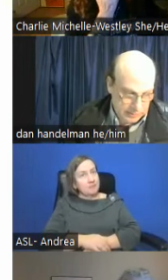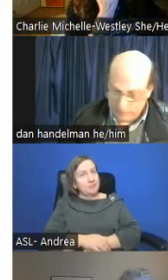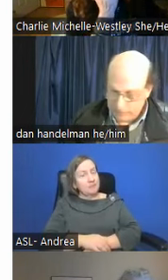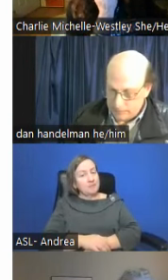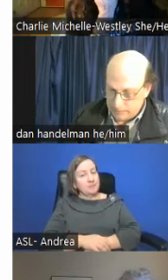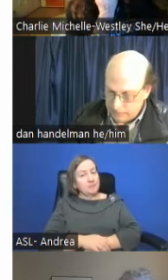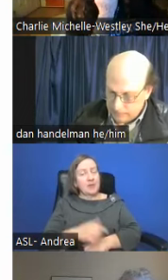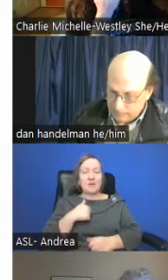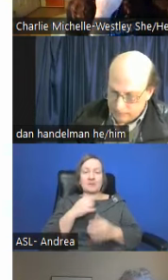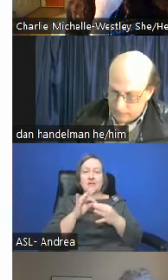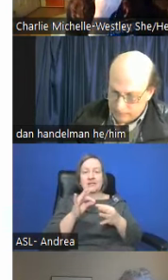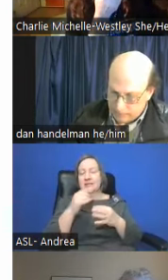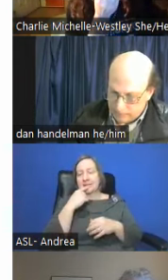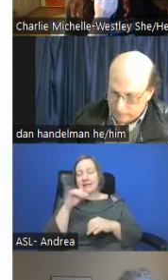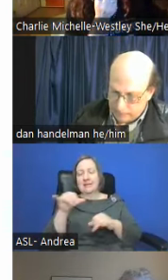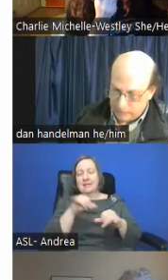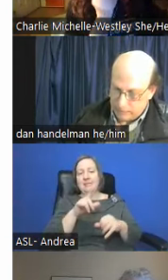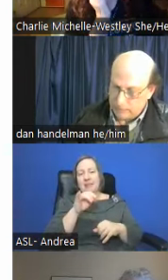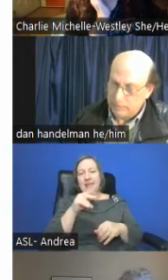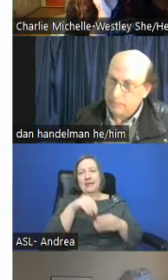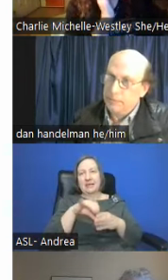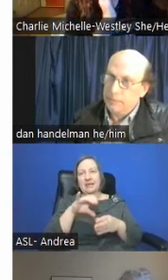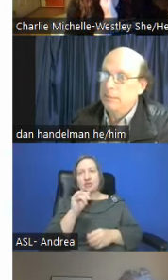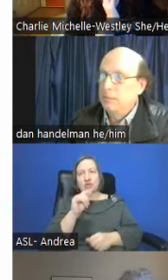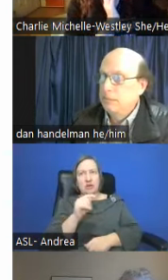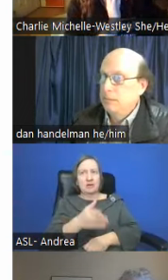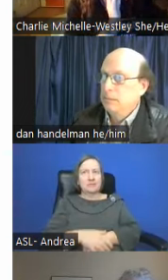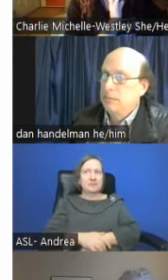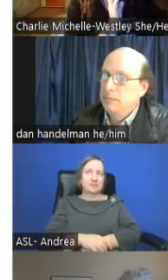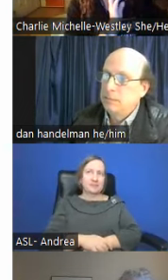No, I was going to say the exact thing. The link's in the chat. Okay.